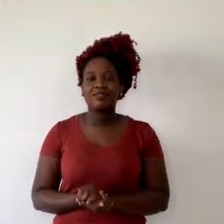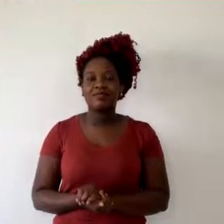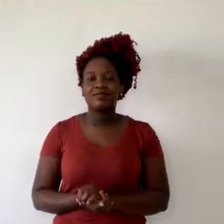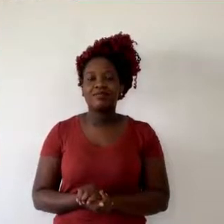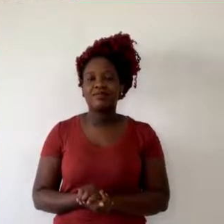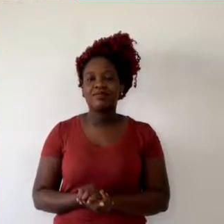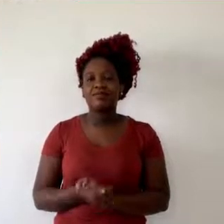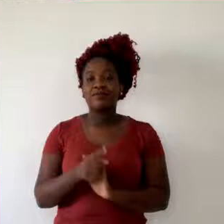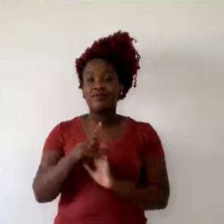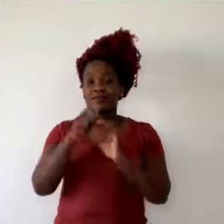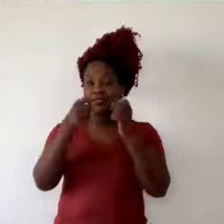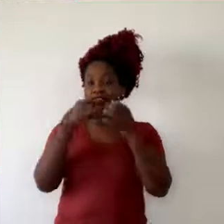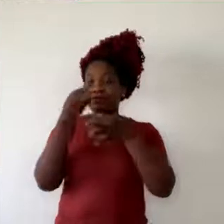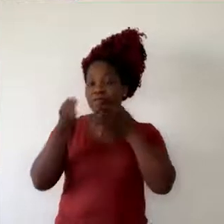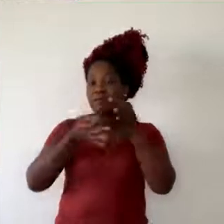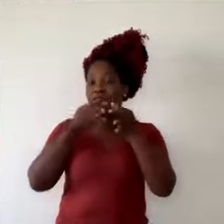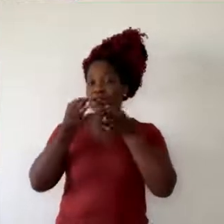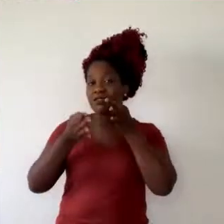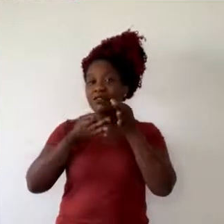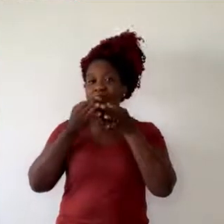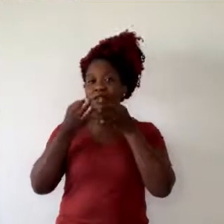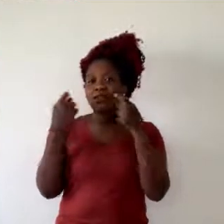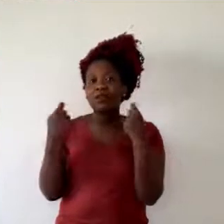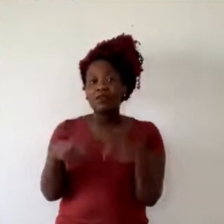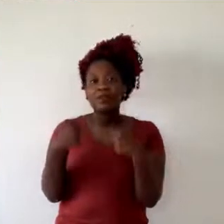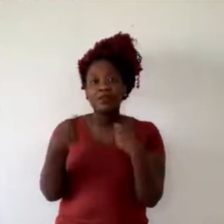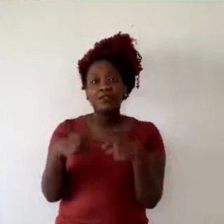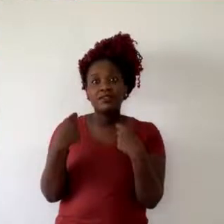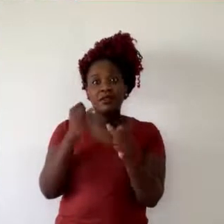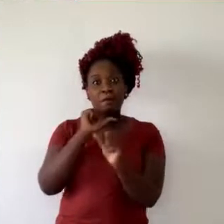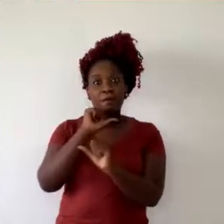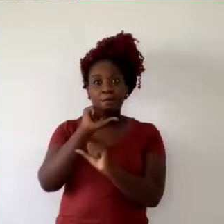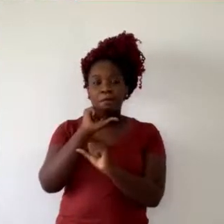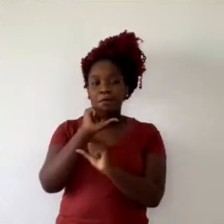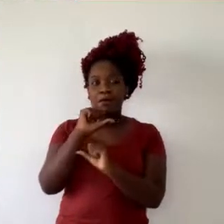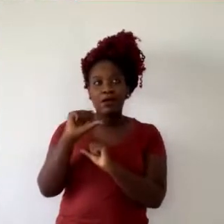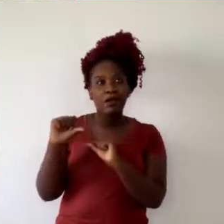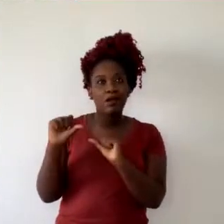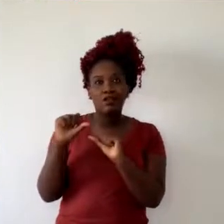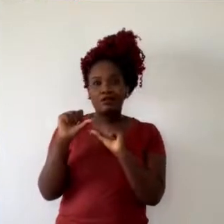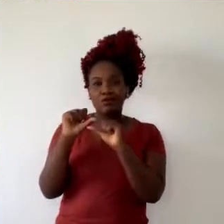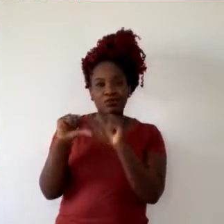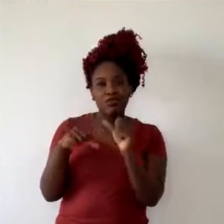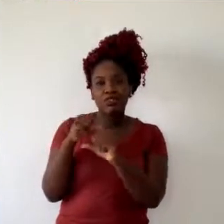But in terms of your comment regarding the need to build